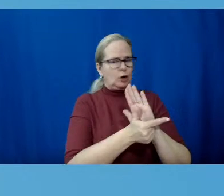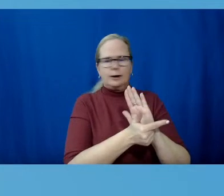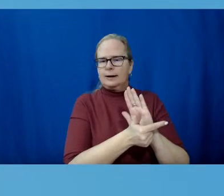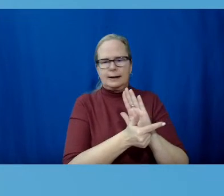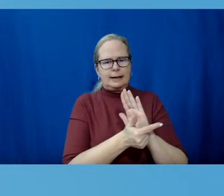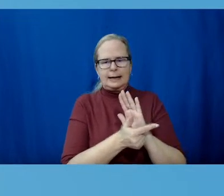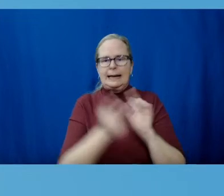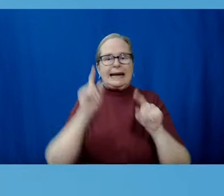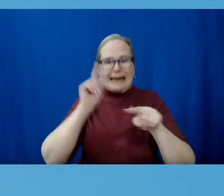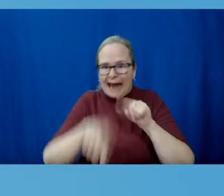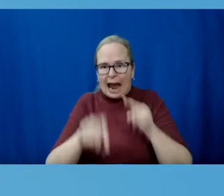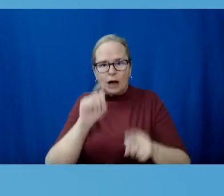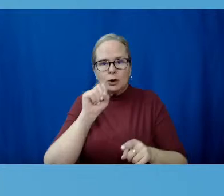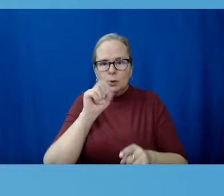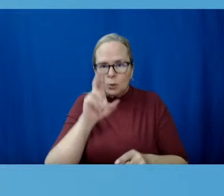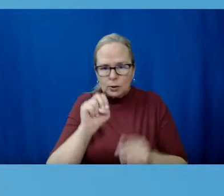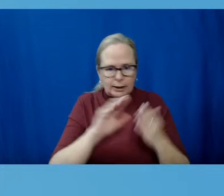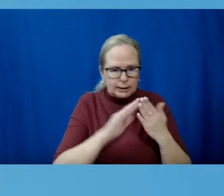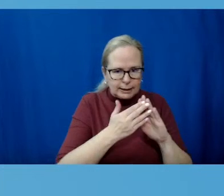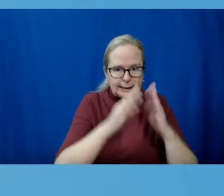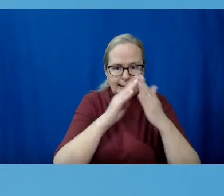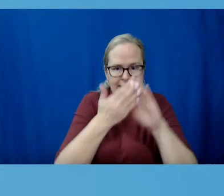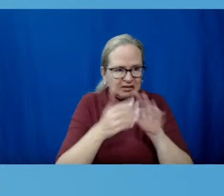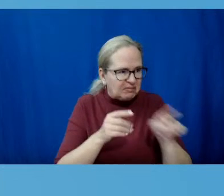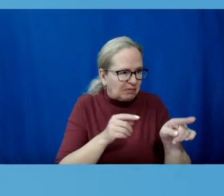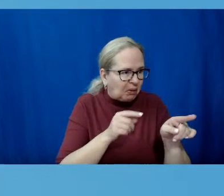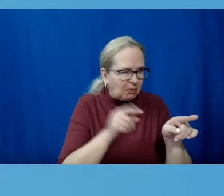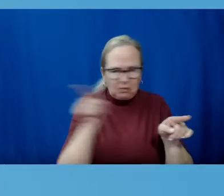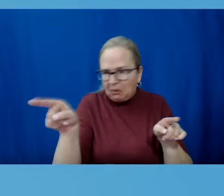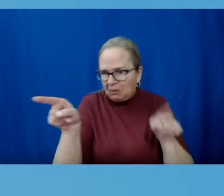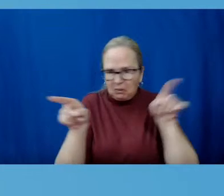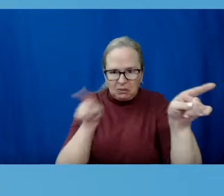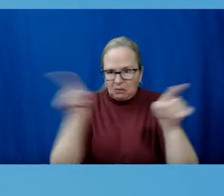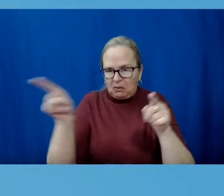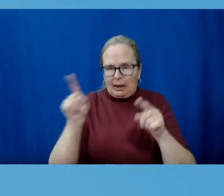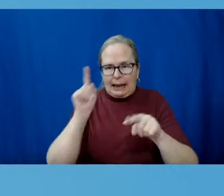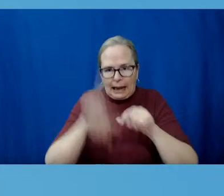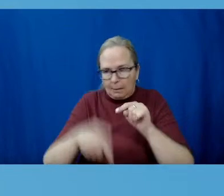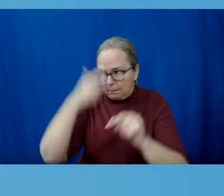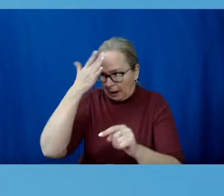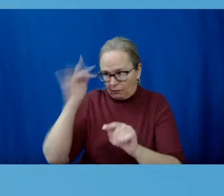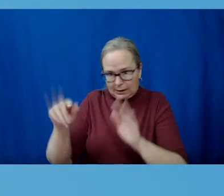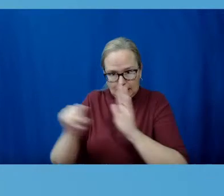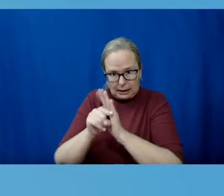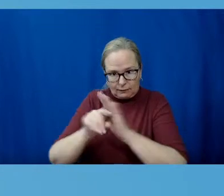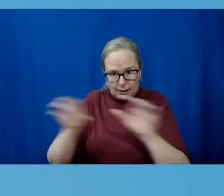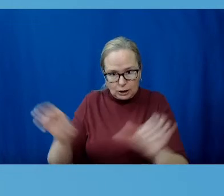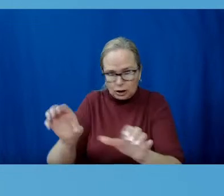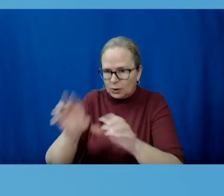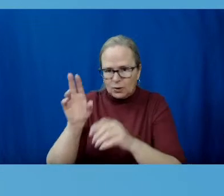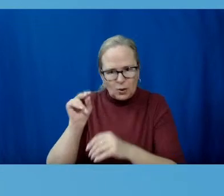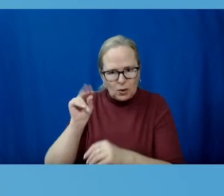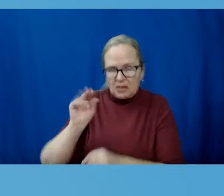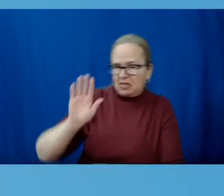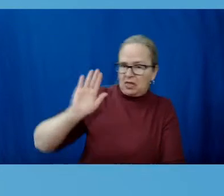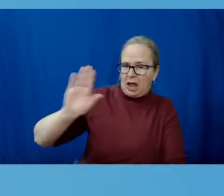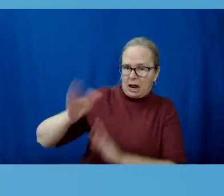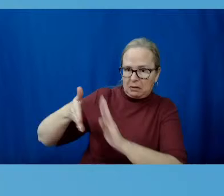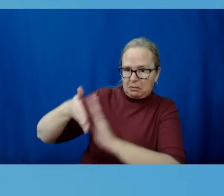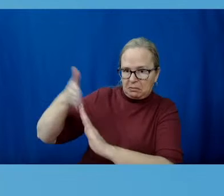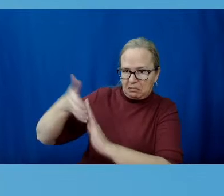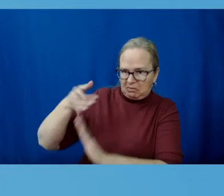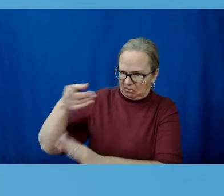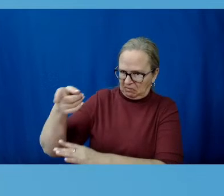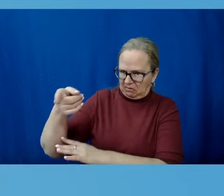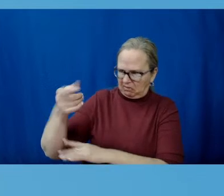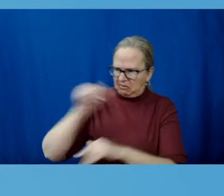whether they are operational in nature or policy related. So it's quite difficult. I don't think it's an avenue that people should be pursuing, even if you were to